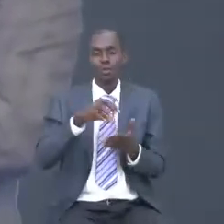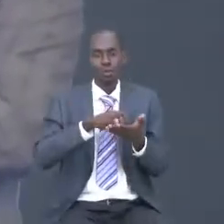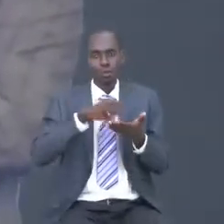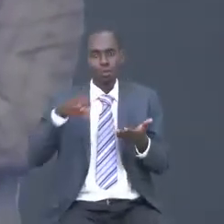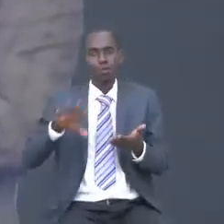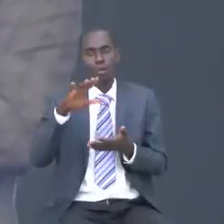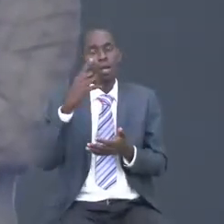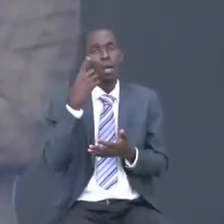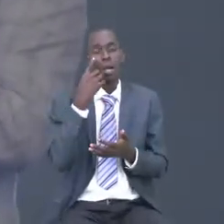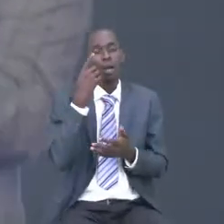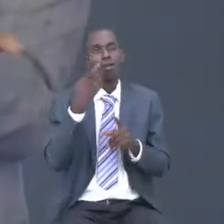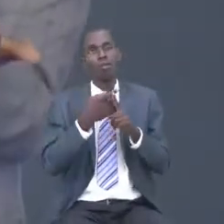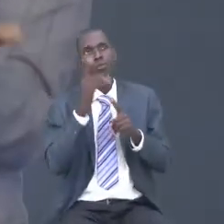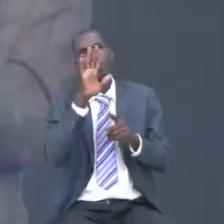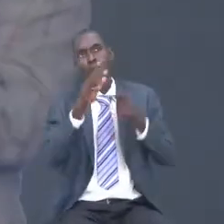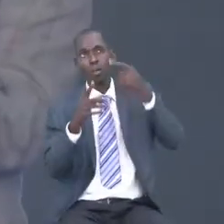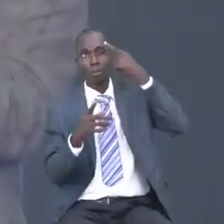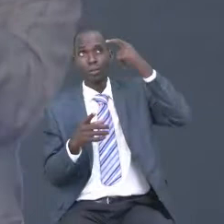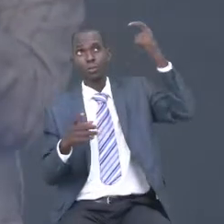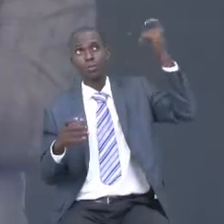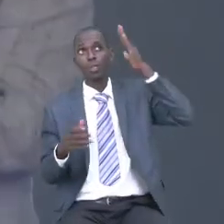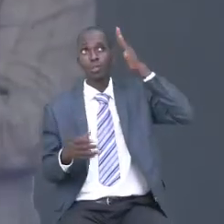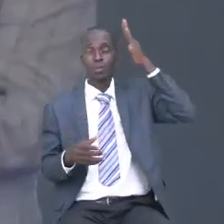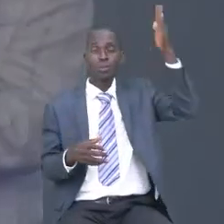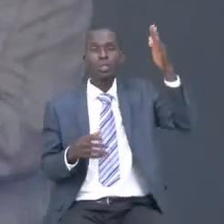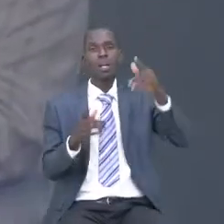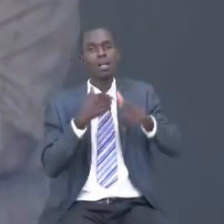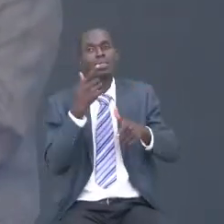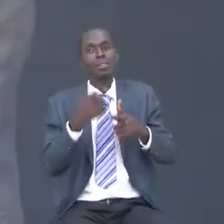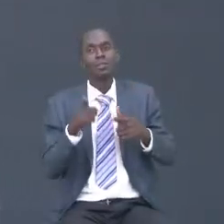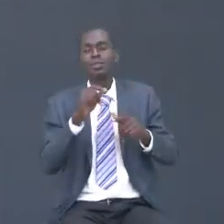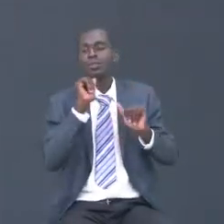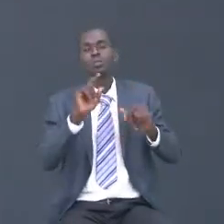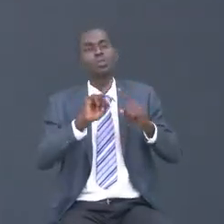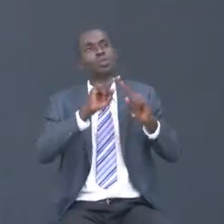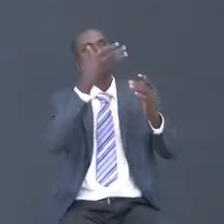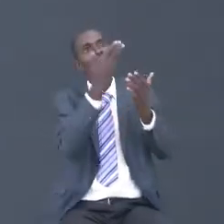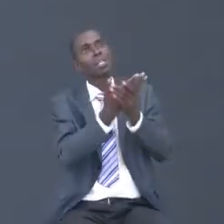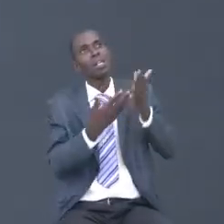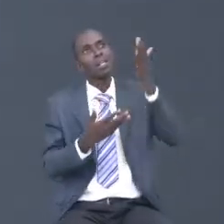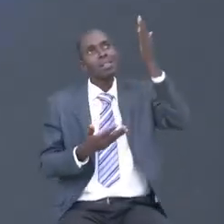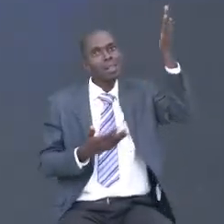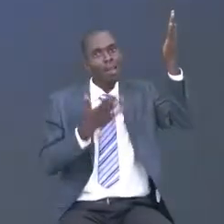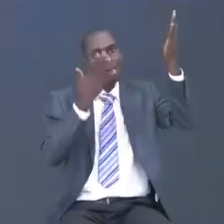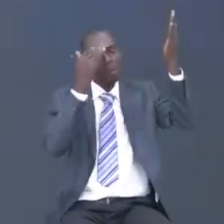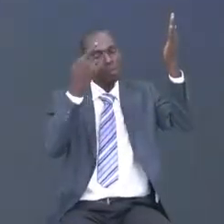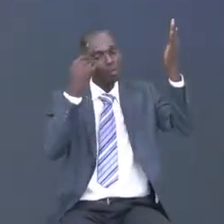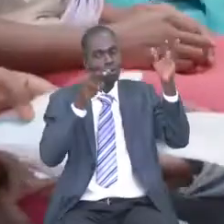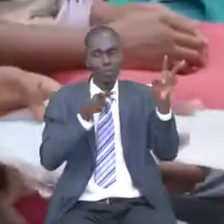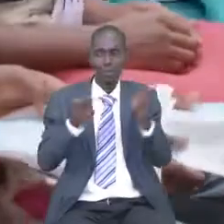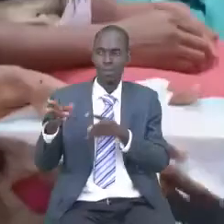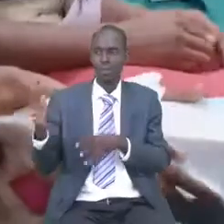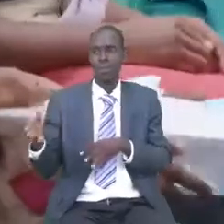from where you are going, and then you are not able to get to where you are going. You'll get